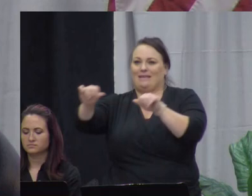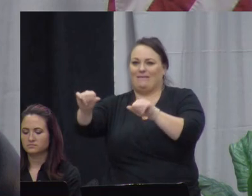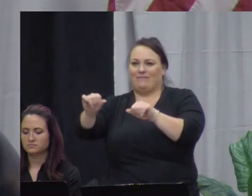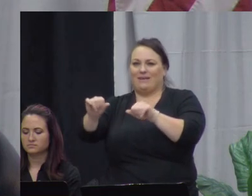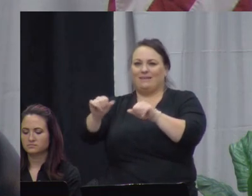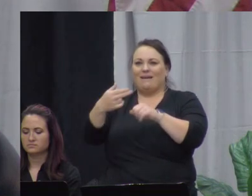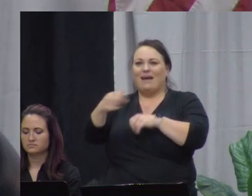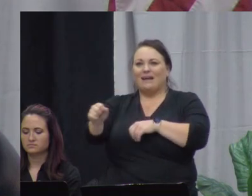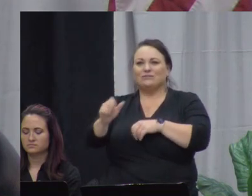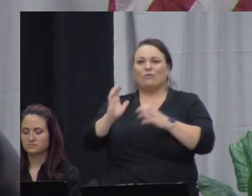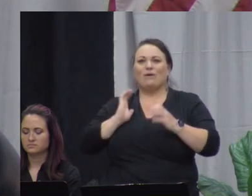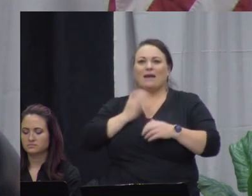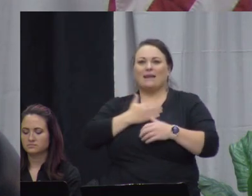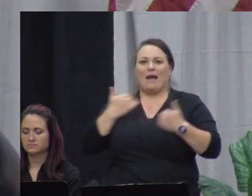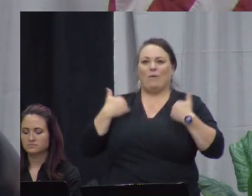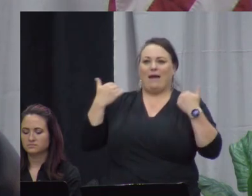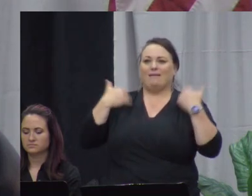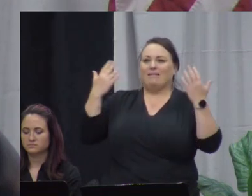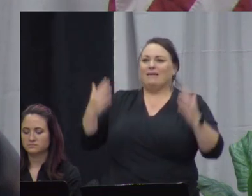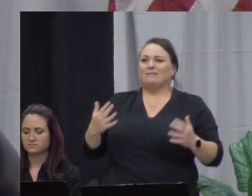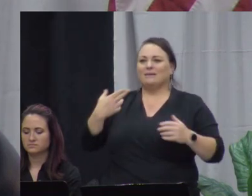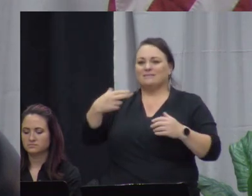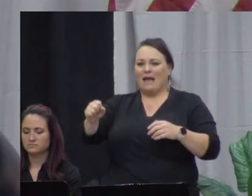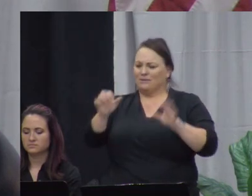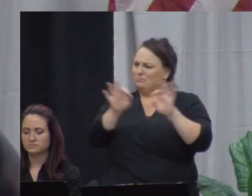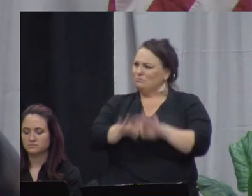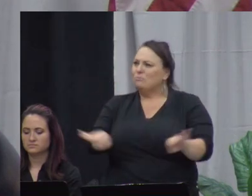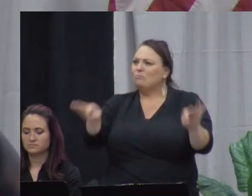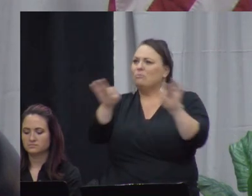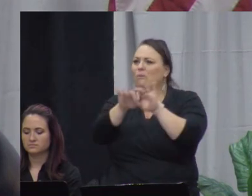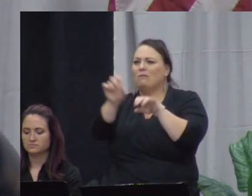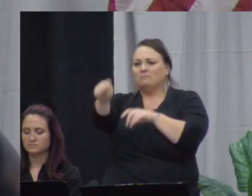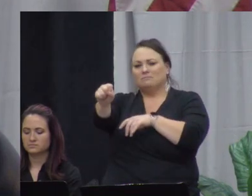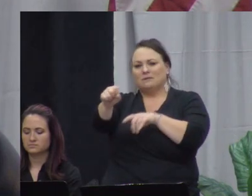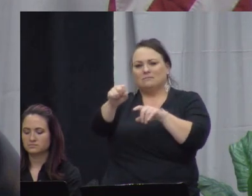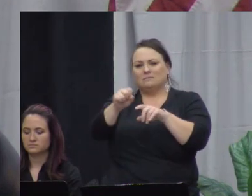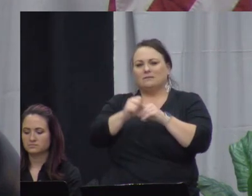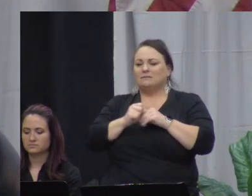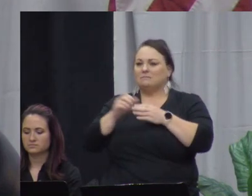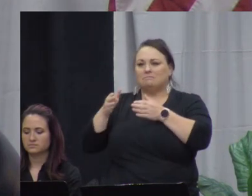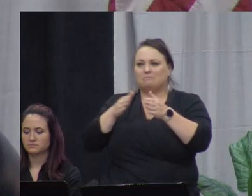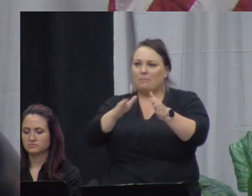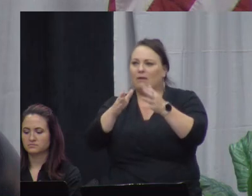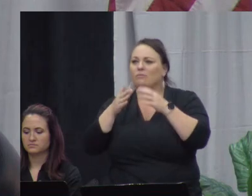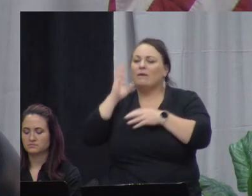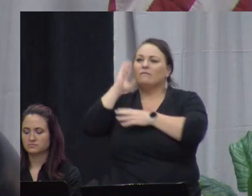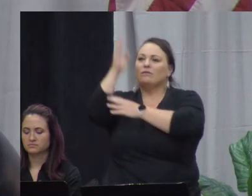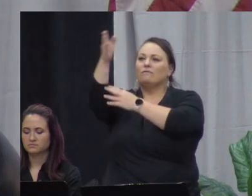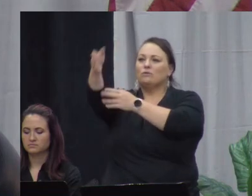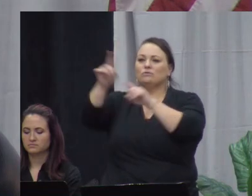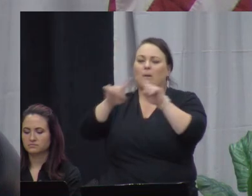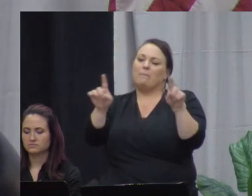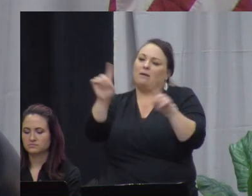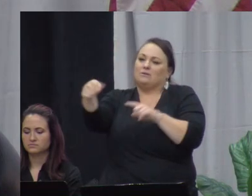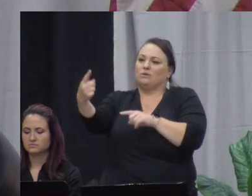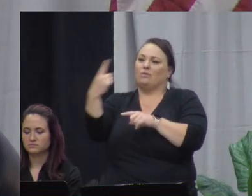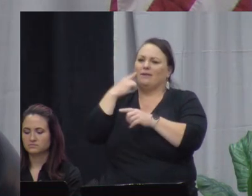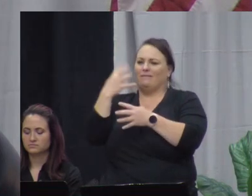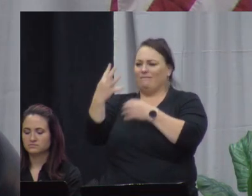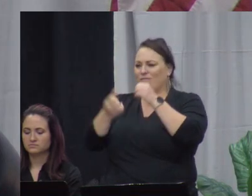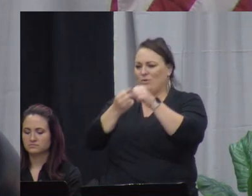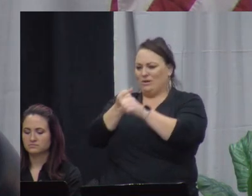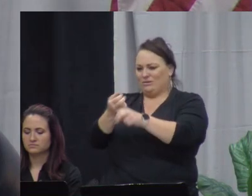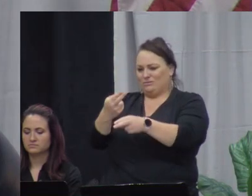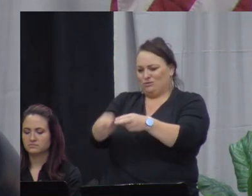because high school was made to be such a big deal, and it is. It's paved the way for our future, but it's only 4